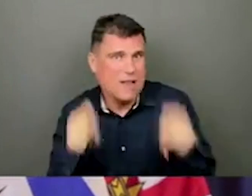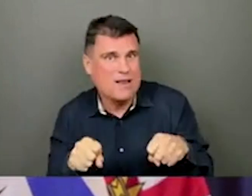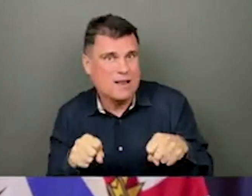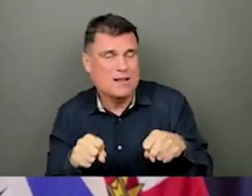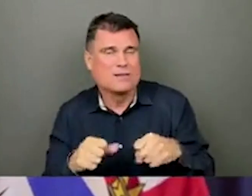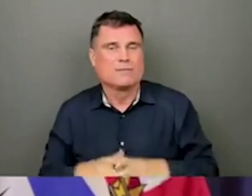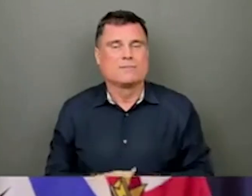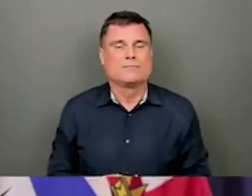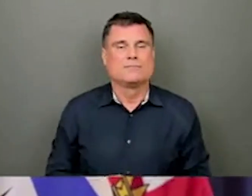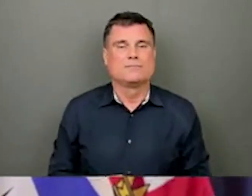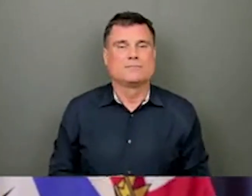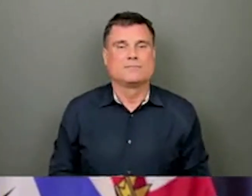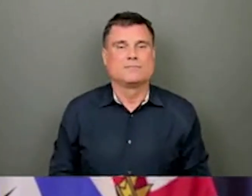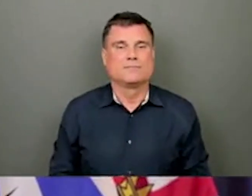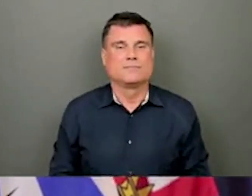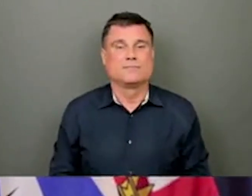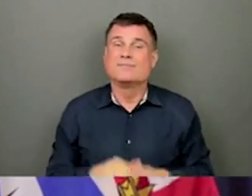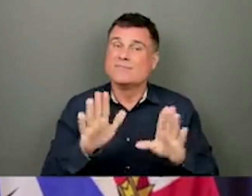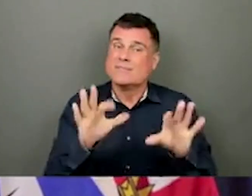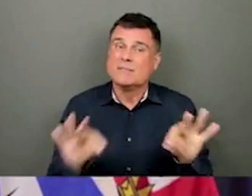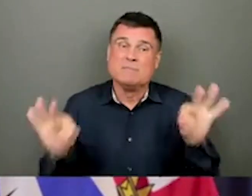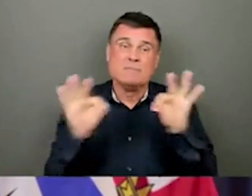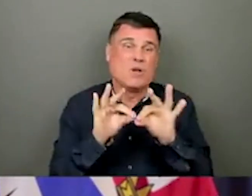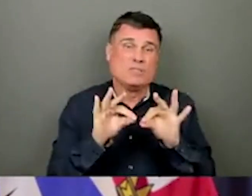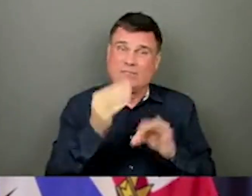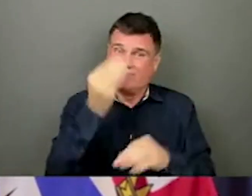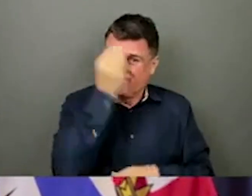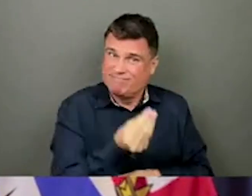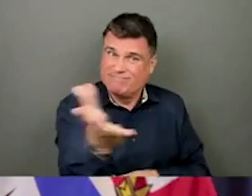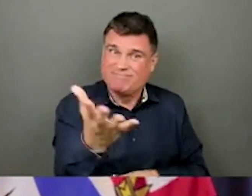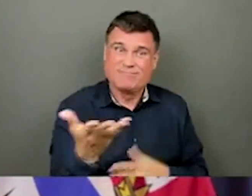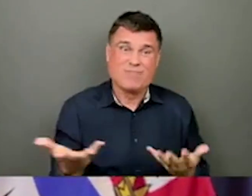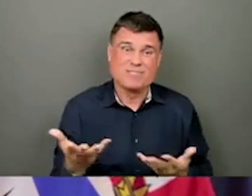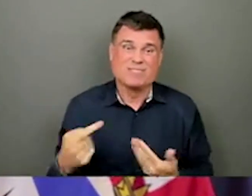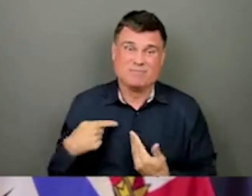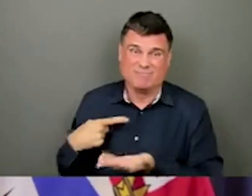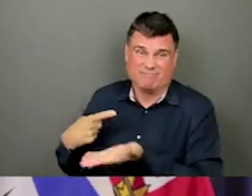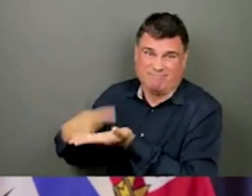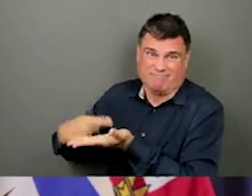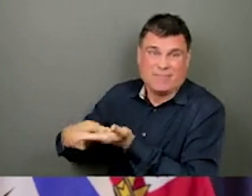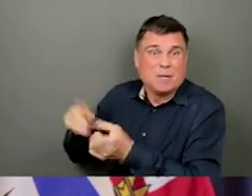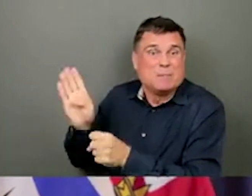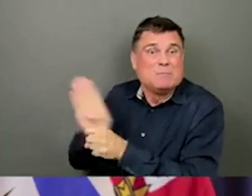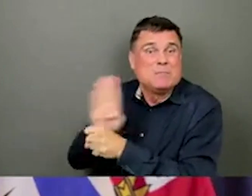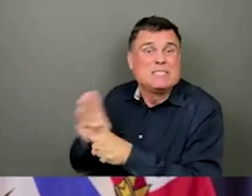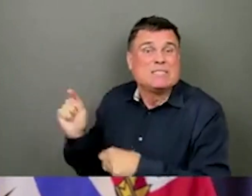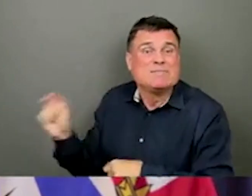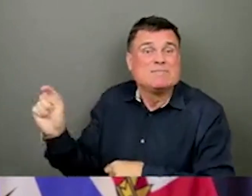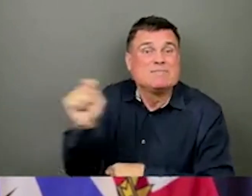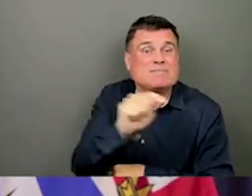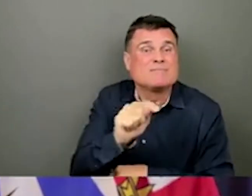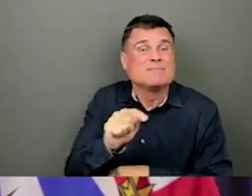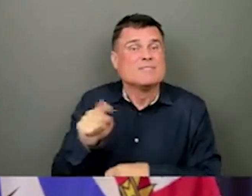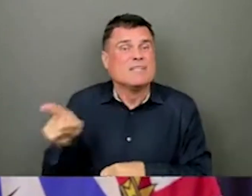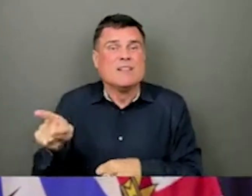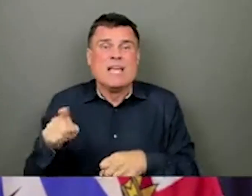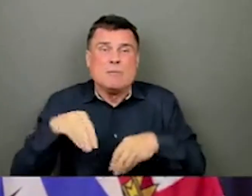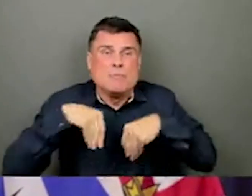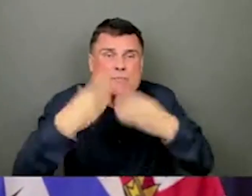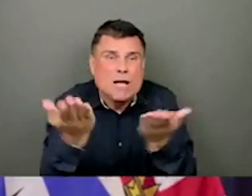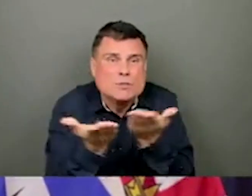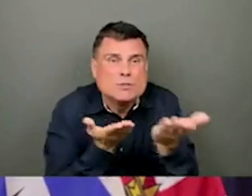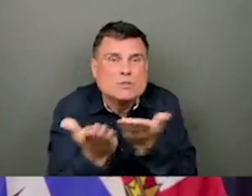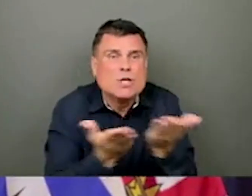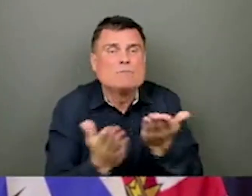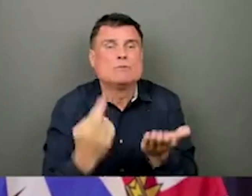point, in our consultations with the business community, those who provide services to people, restaurateurs, the